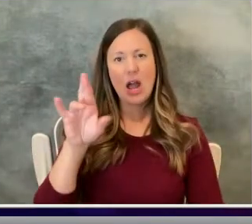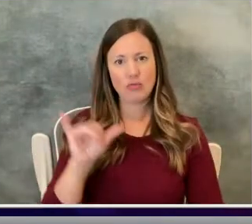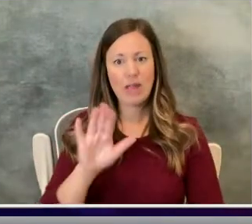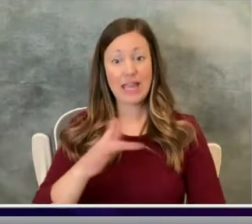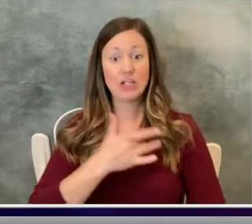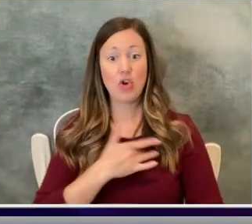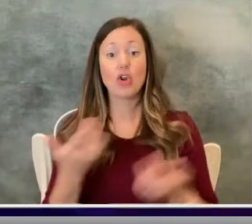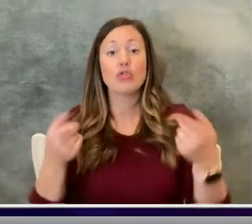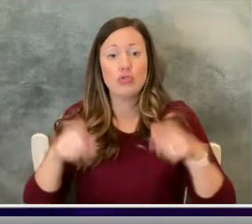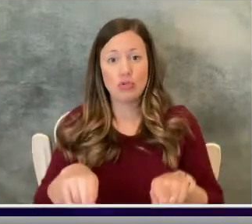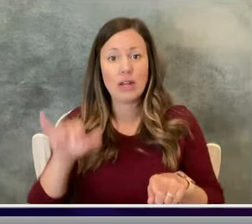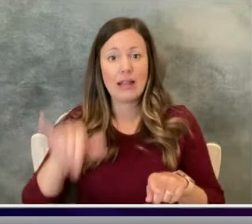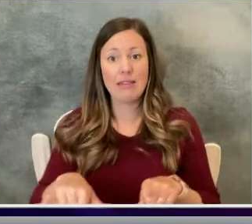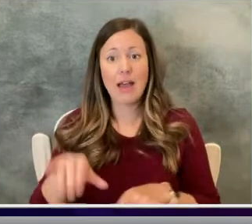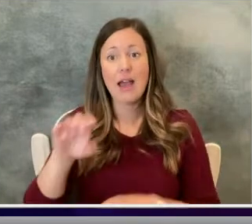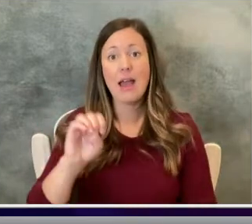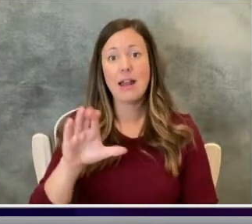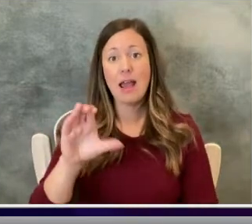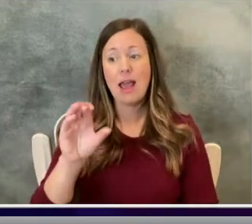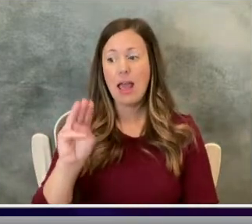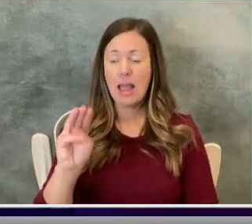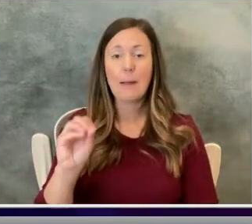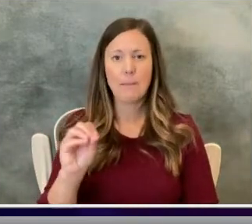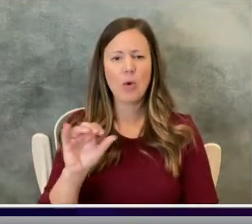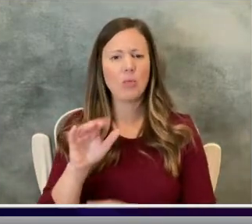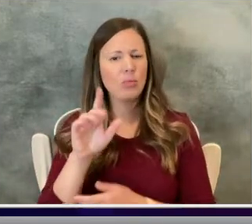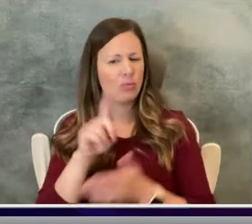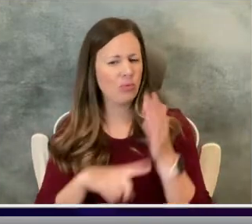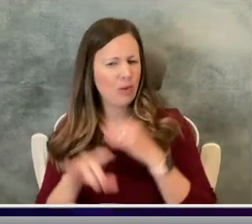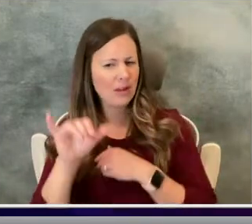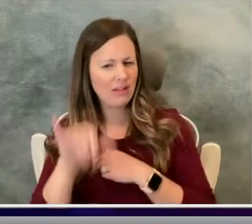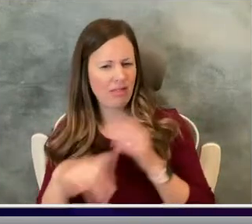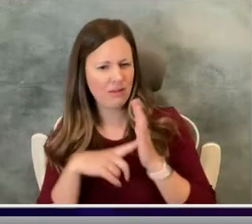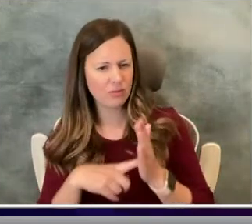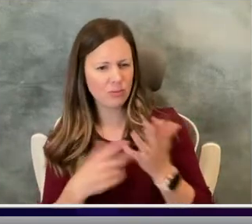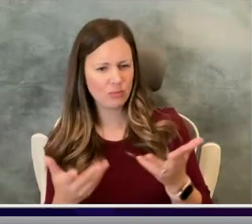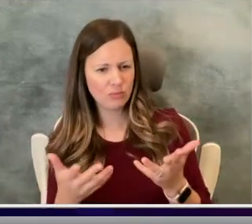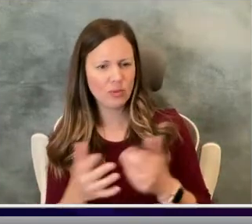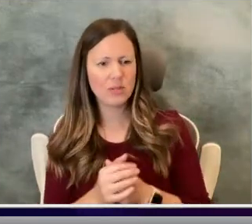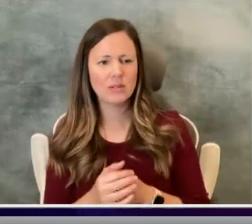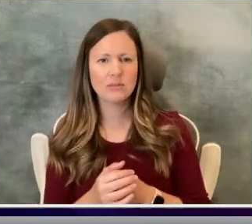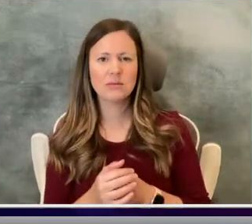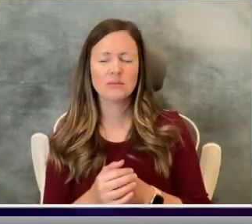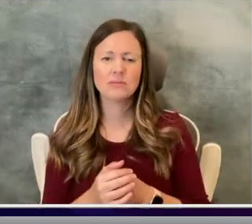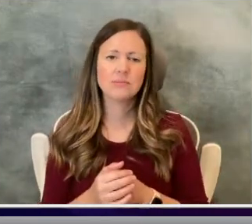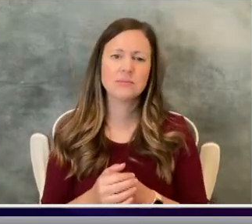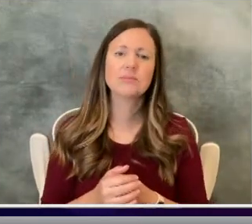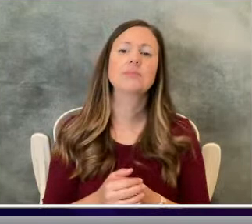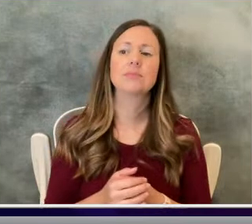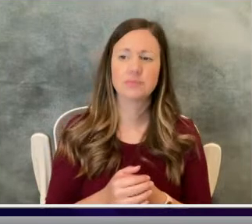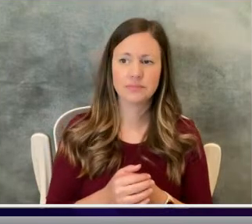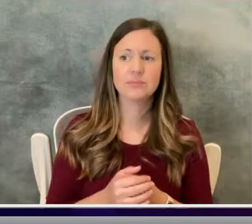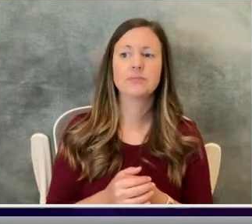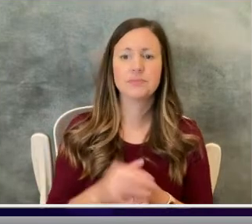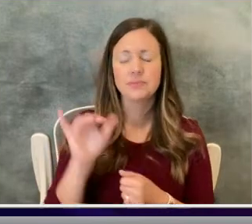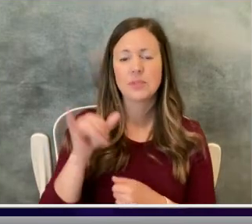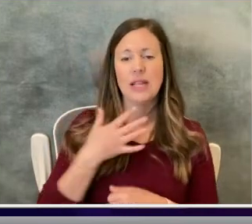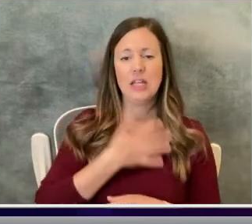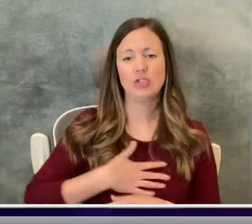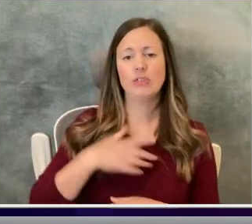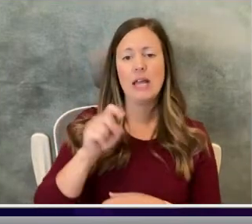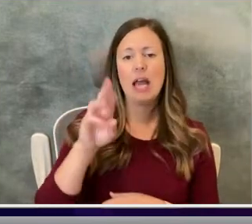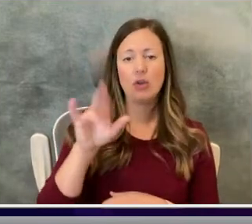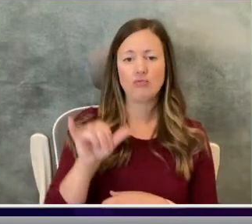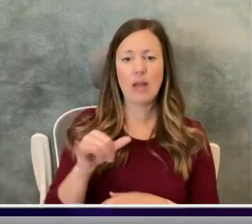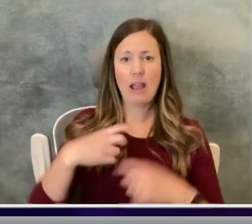are we looking at in this chest X-ray? Yeah, so this is a standard chest X-ray with lungs on both sides and a heart in the middle.